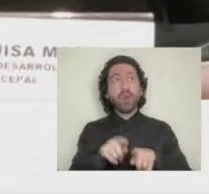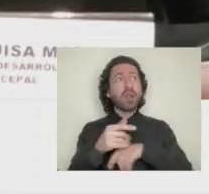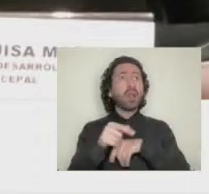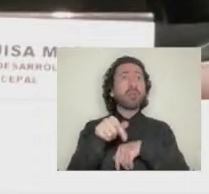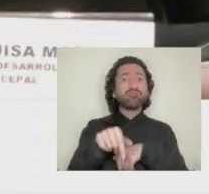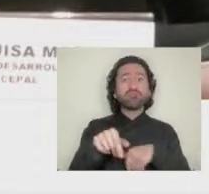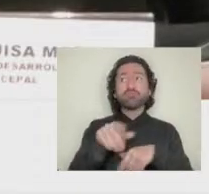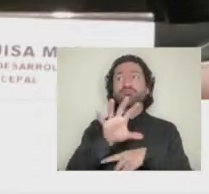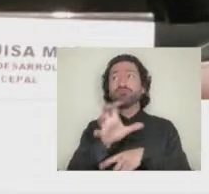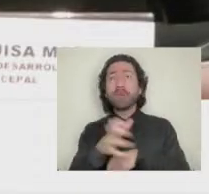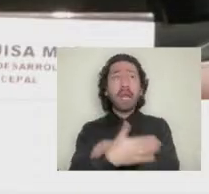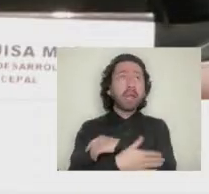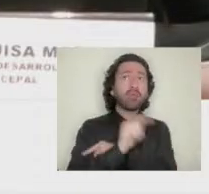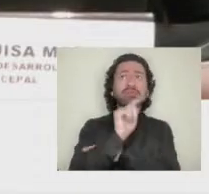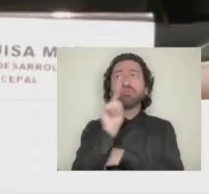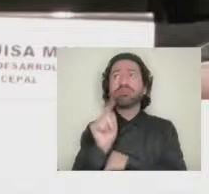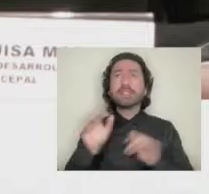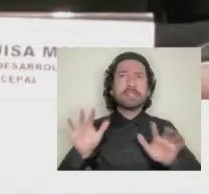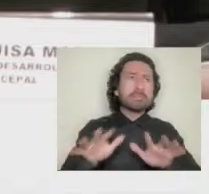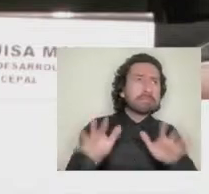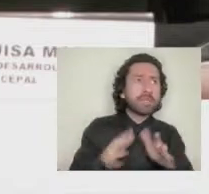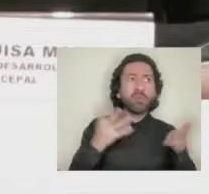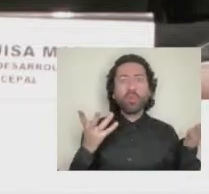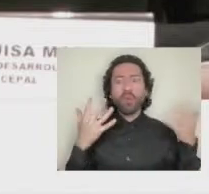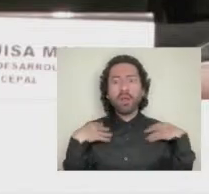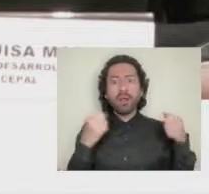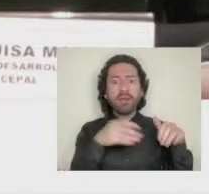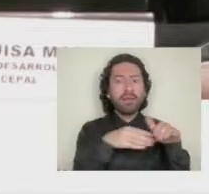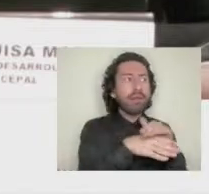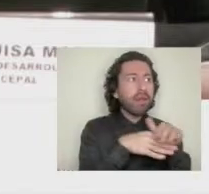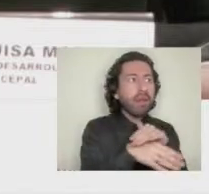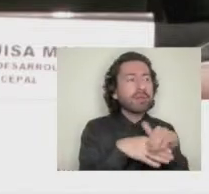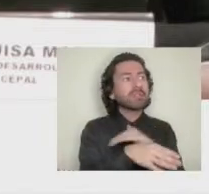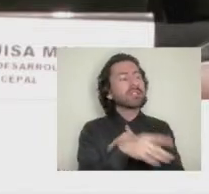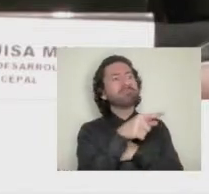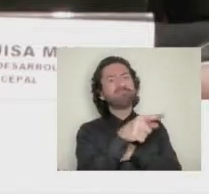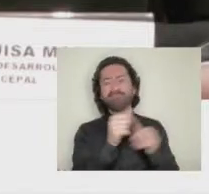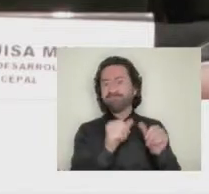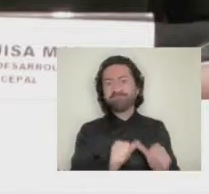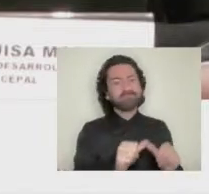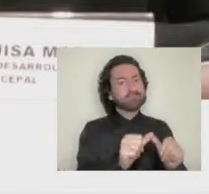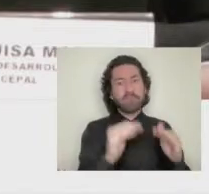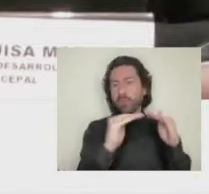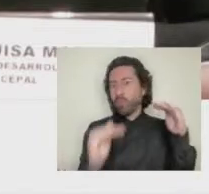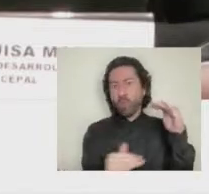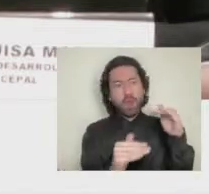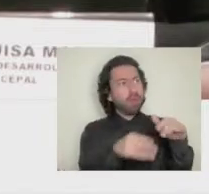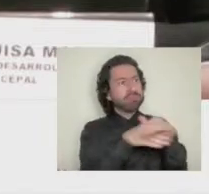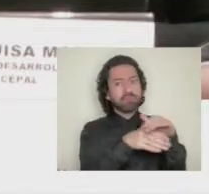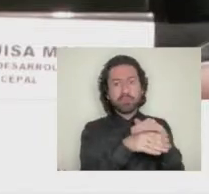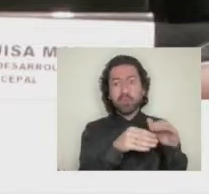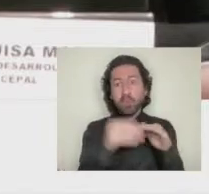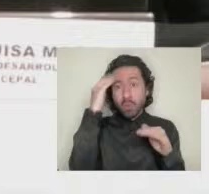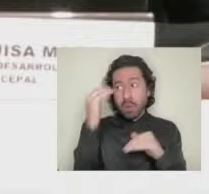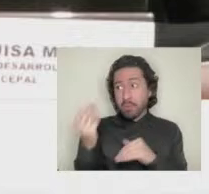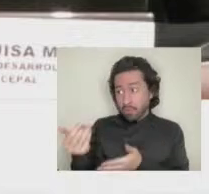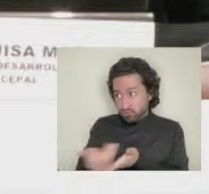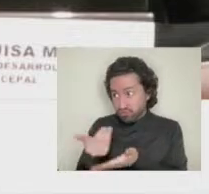various efforts by the countries throughout the region, access to health continues to be unequal. And when you look